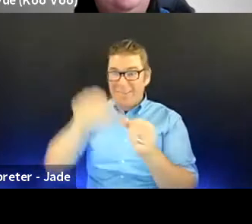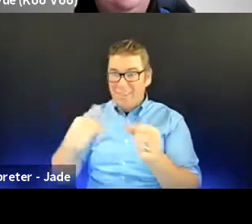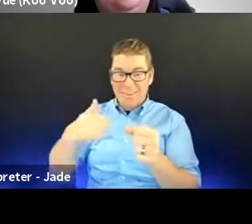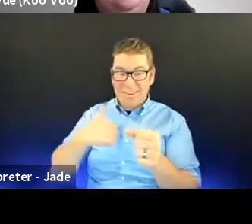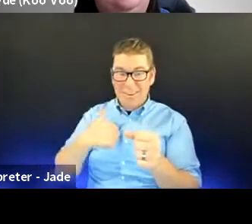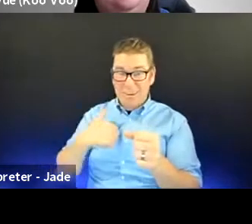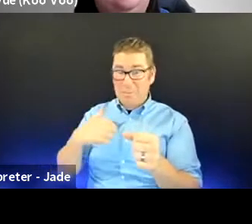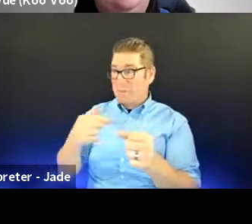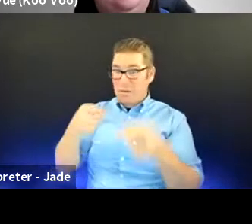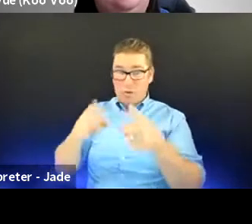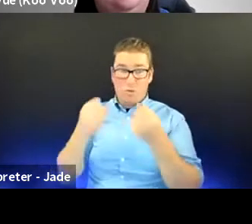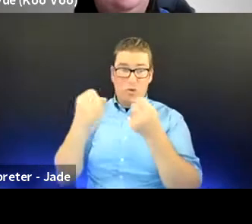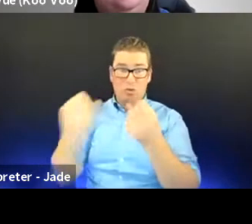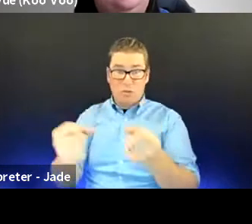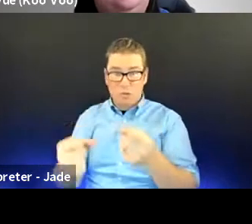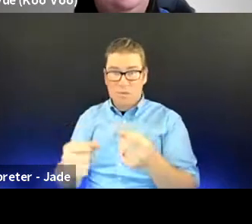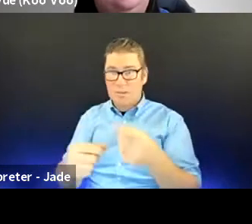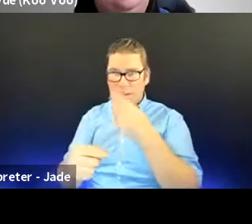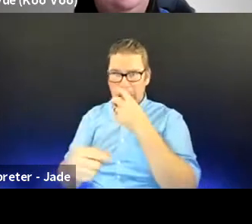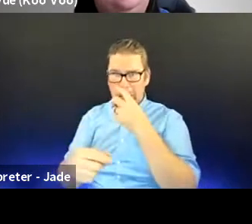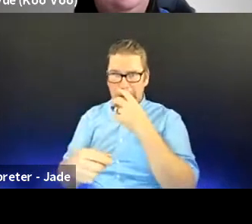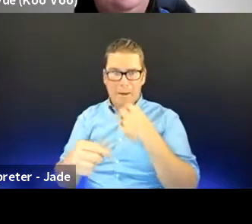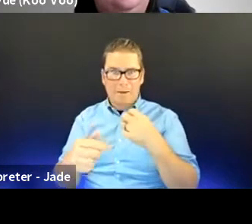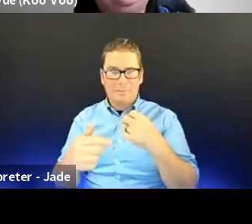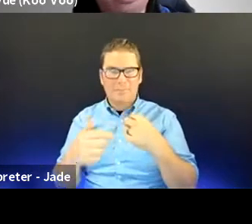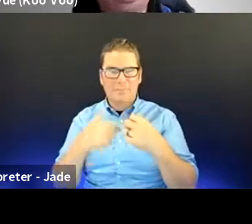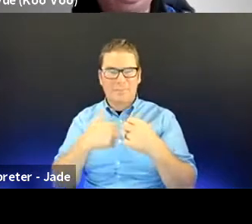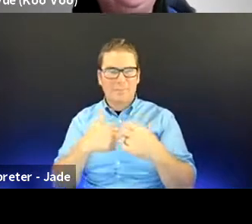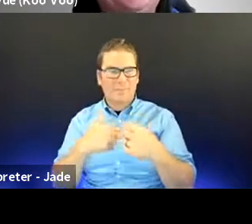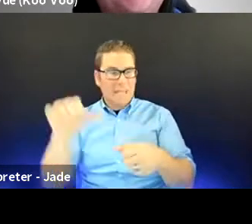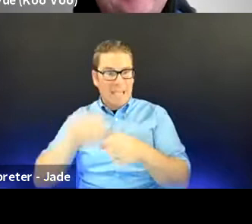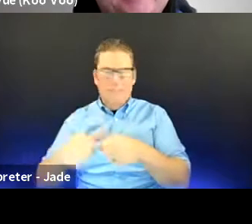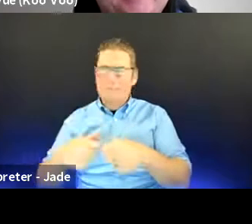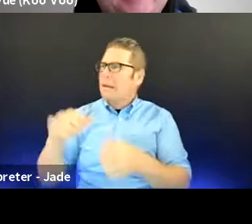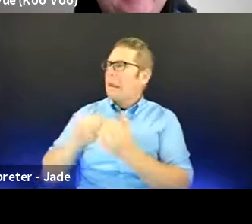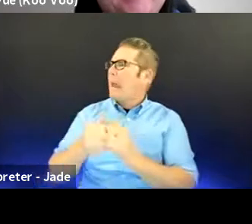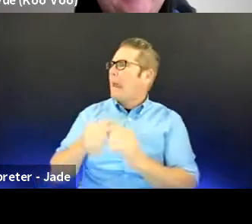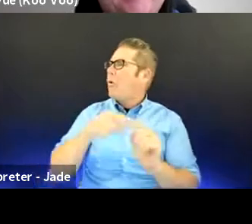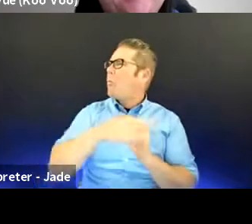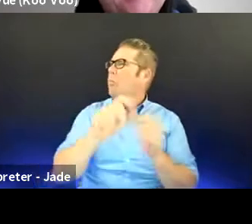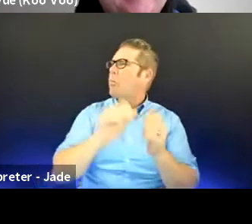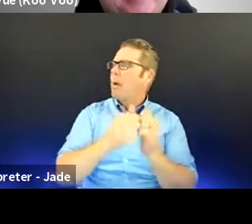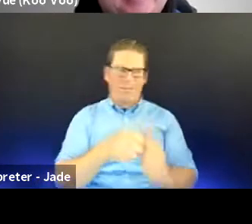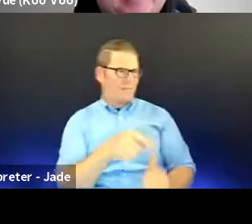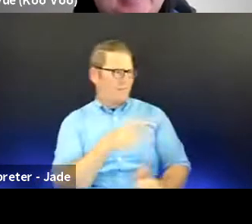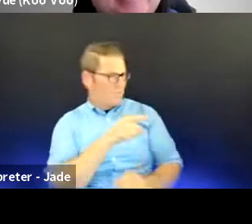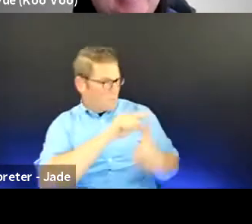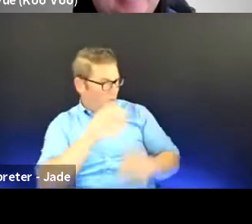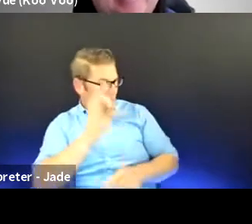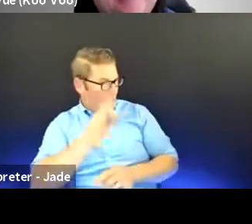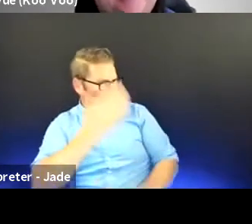And then one clerk told me, why are you going to Fresno? There's nothing there. And I still remember that same saying, you know, from that day.